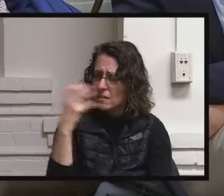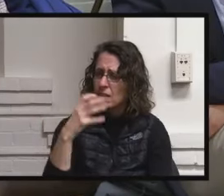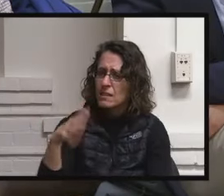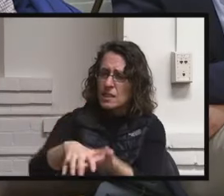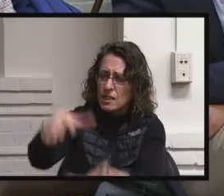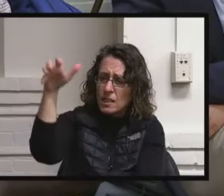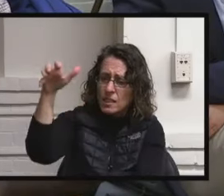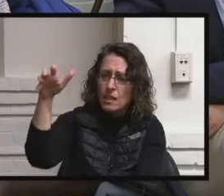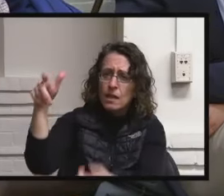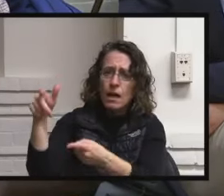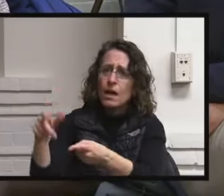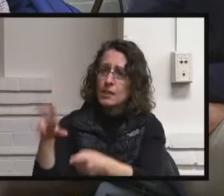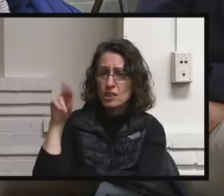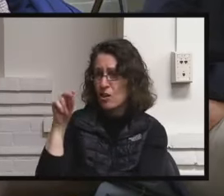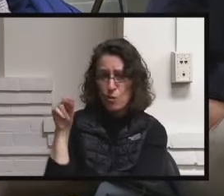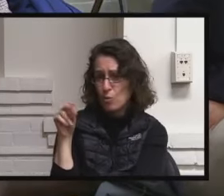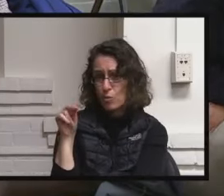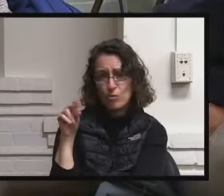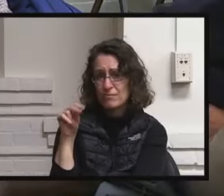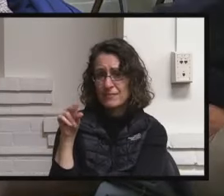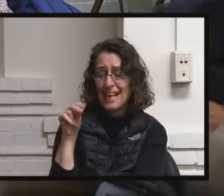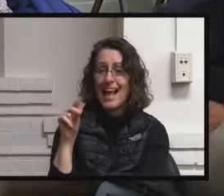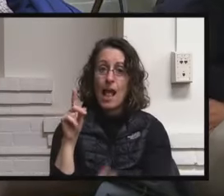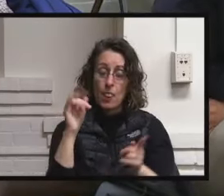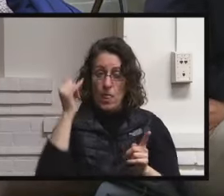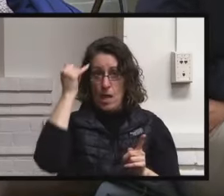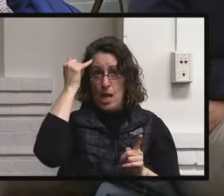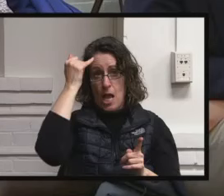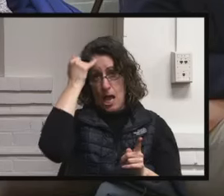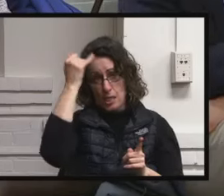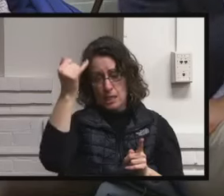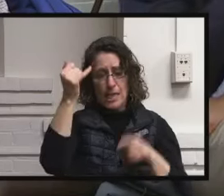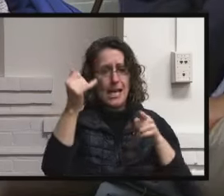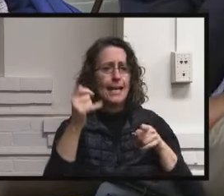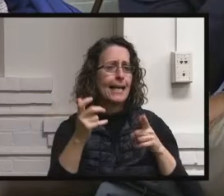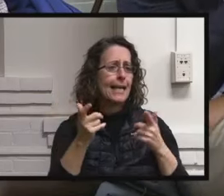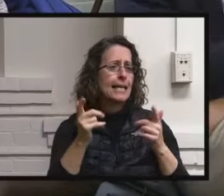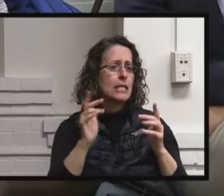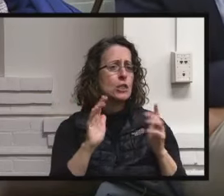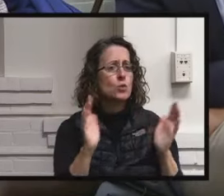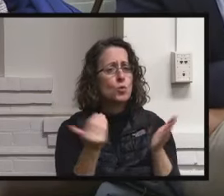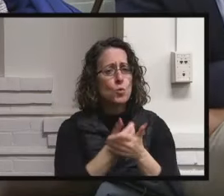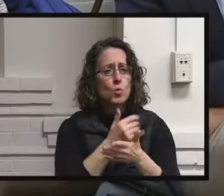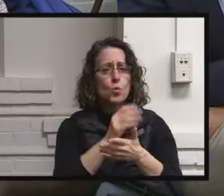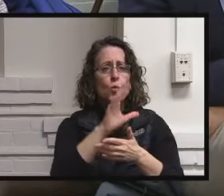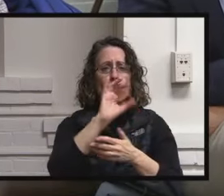to give it to new entities that don't have access to funding.